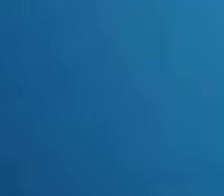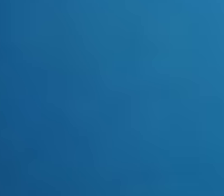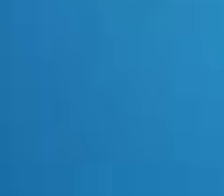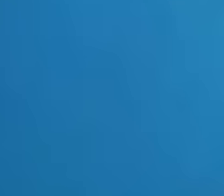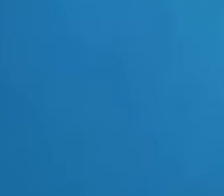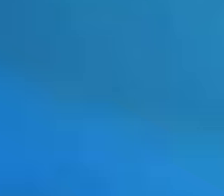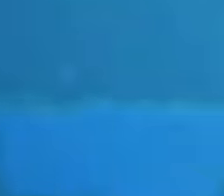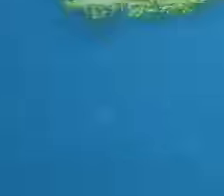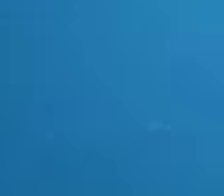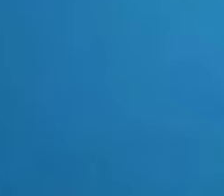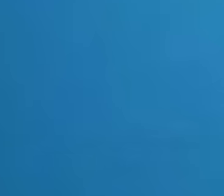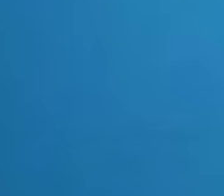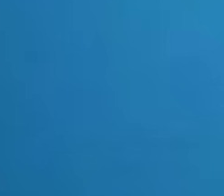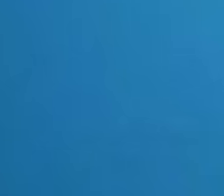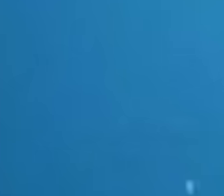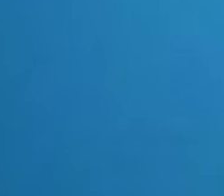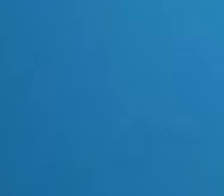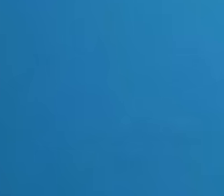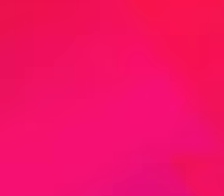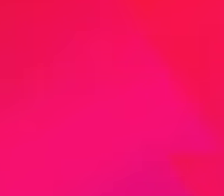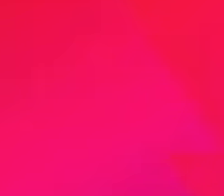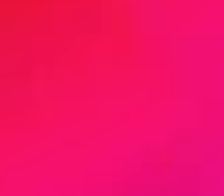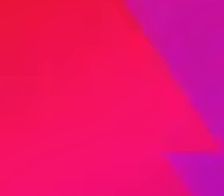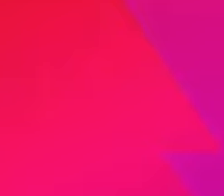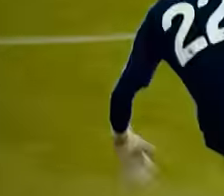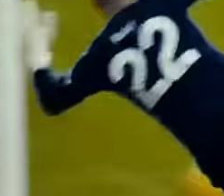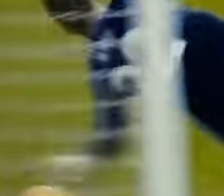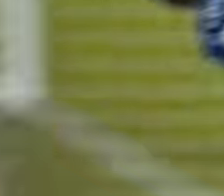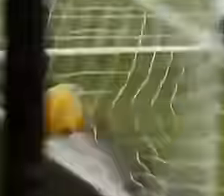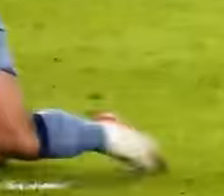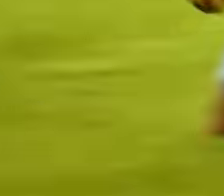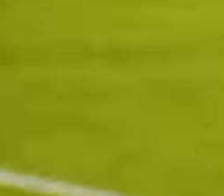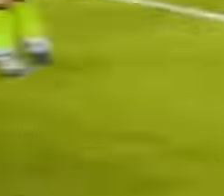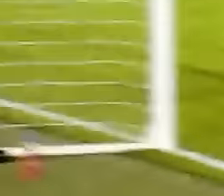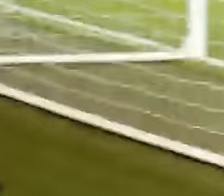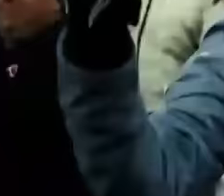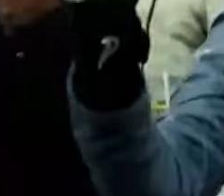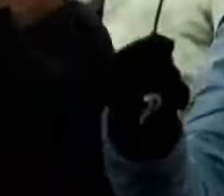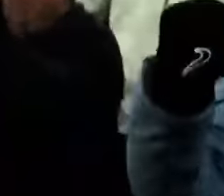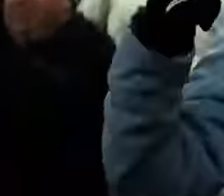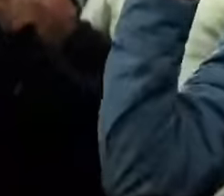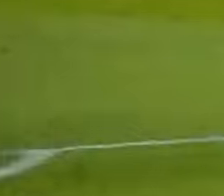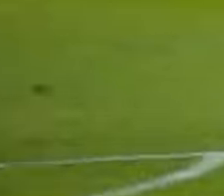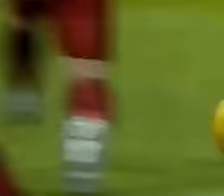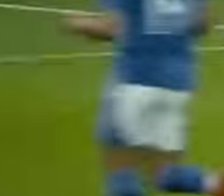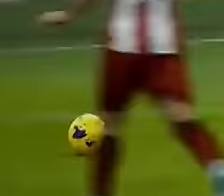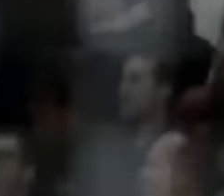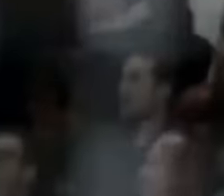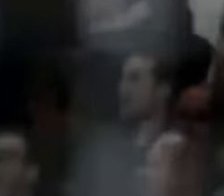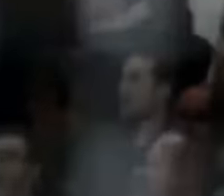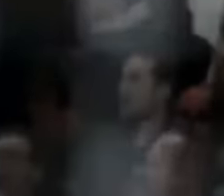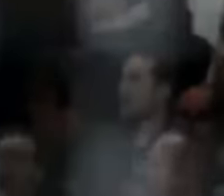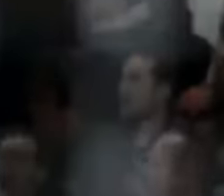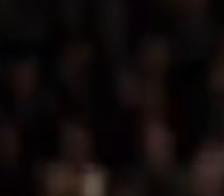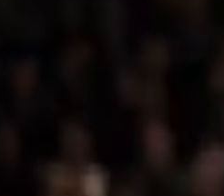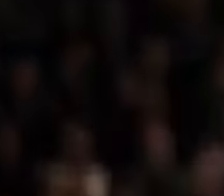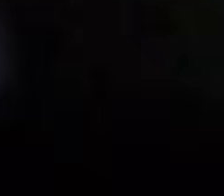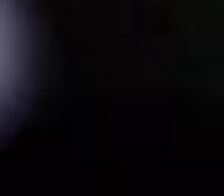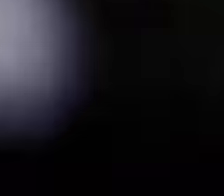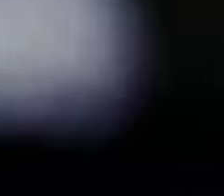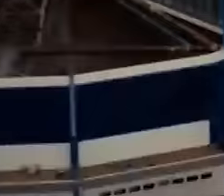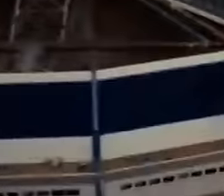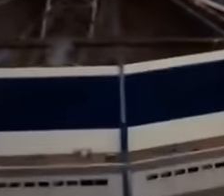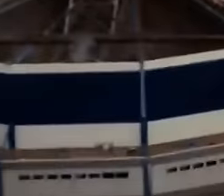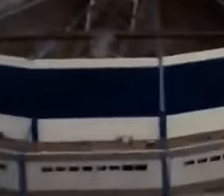Don't drink and drive. The Premier League is back on C Sport. Catch the live action this